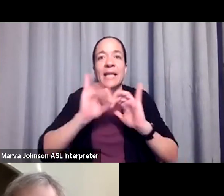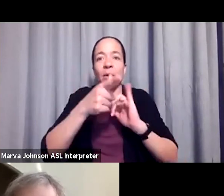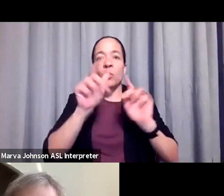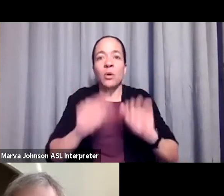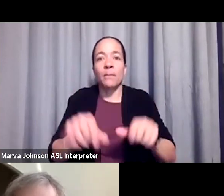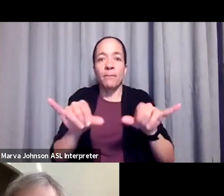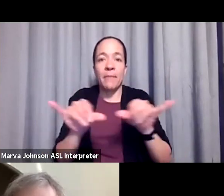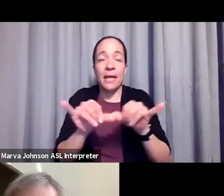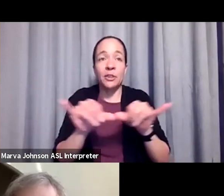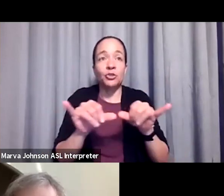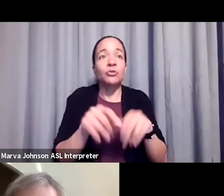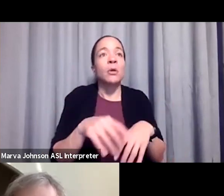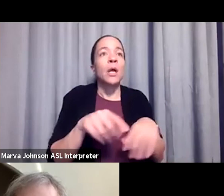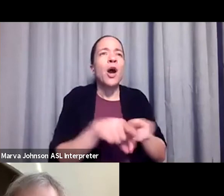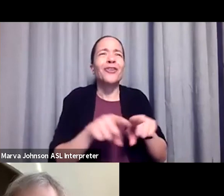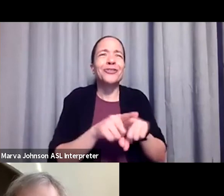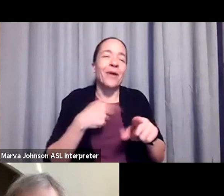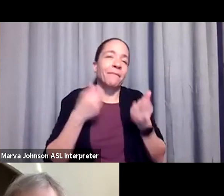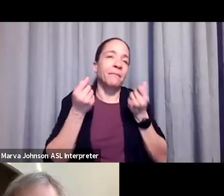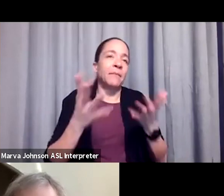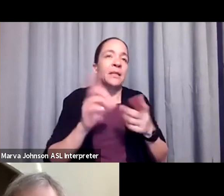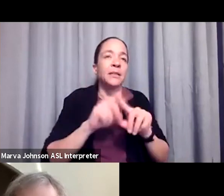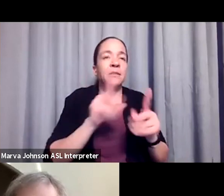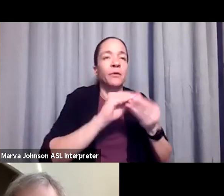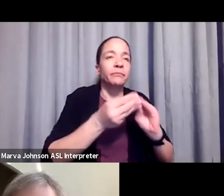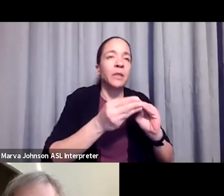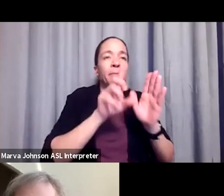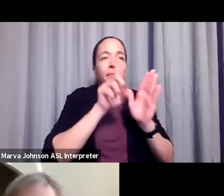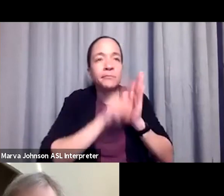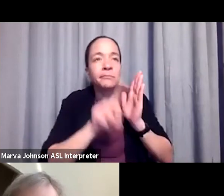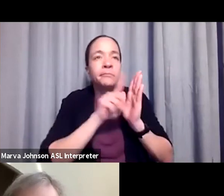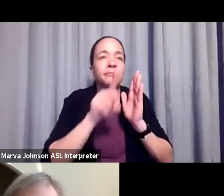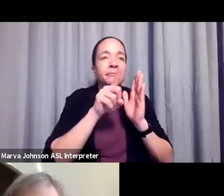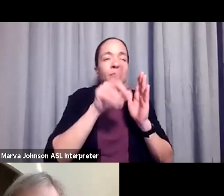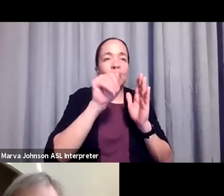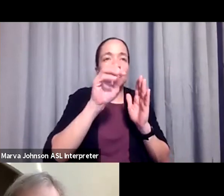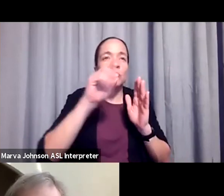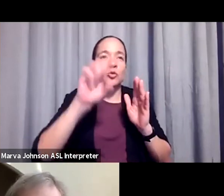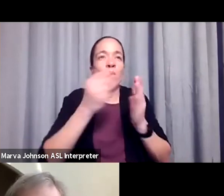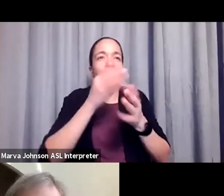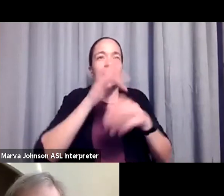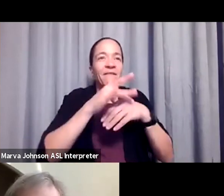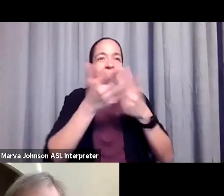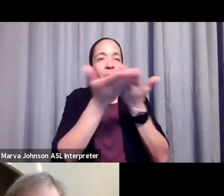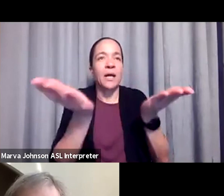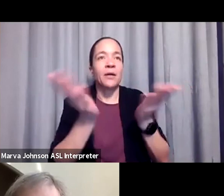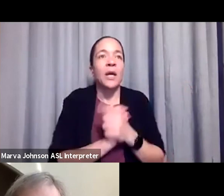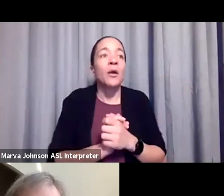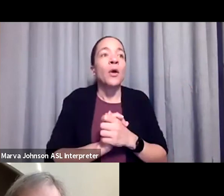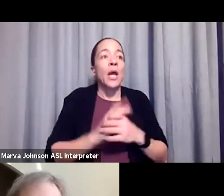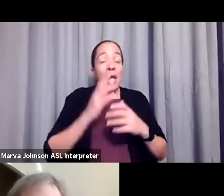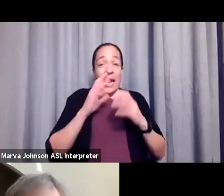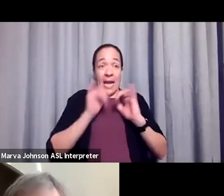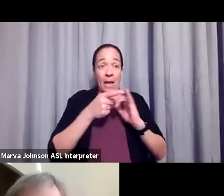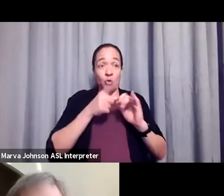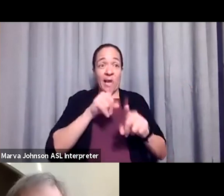there's lots of qualitative and quantitative tools out there you can use. Yeah, I mean, I think that the way to answer that question is, what did you set out to do in the first